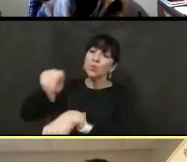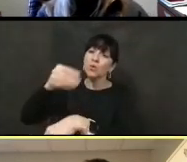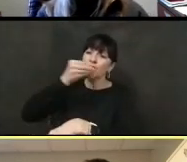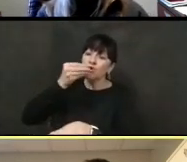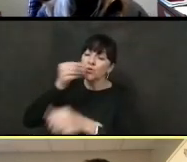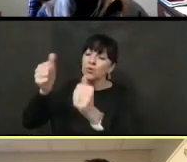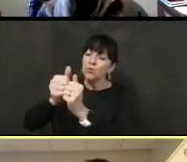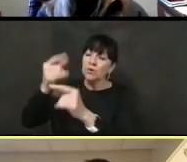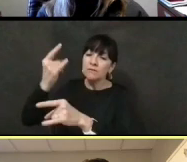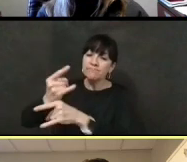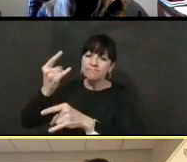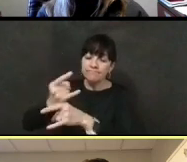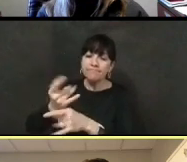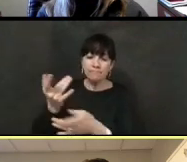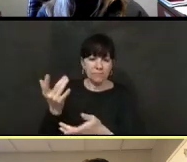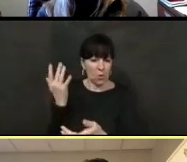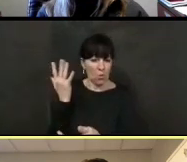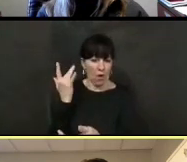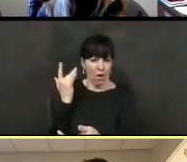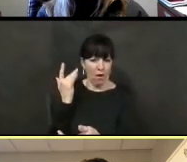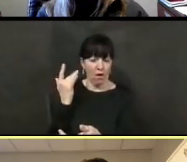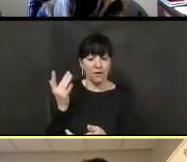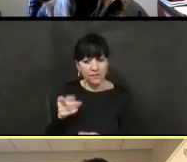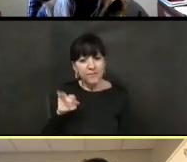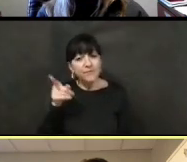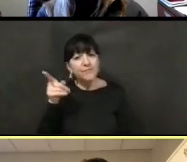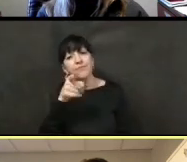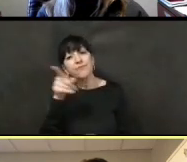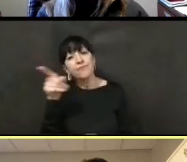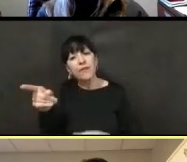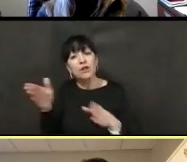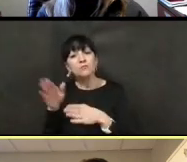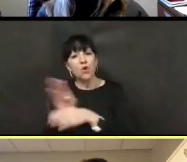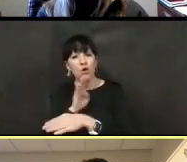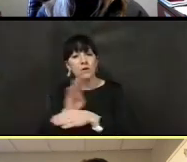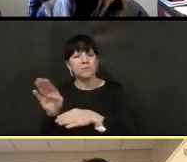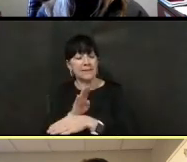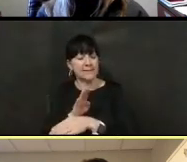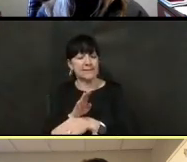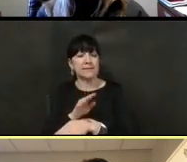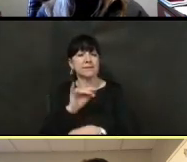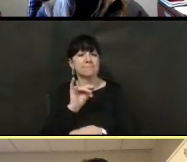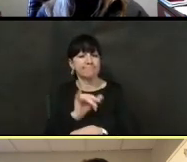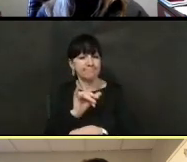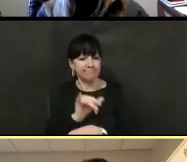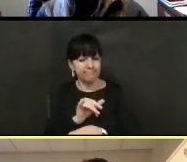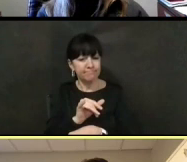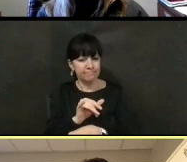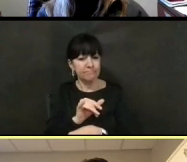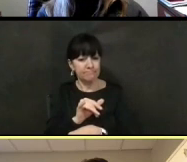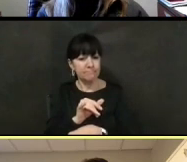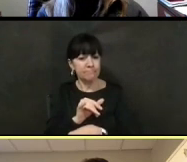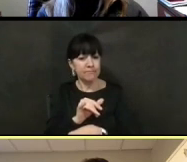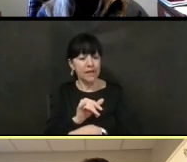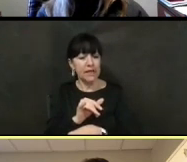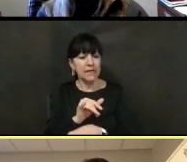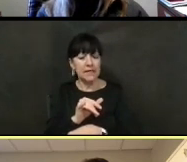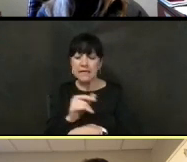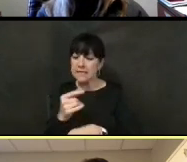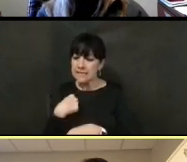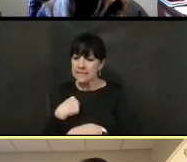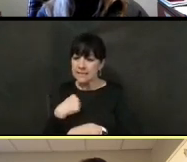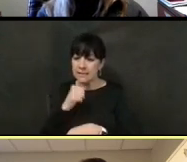the legality of that, but I know folks at Department of Justice did feel it was within his ability to do.